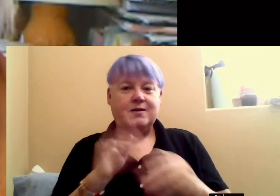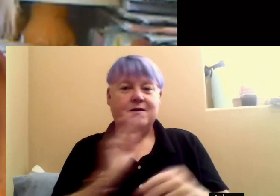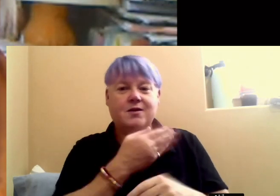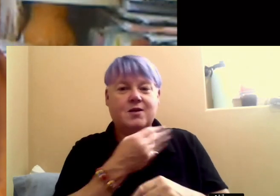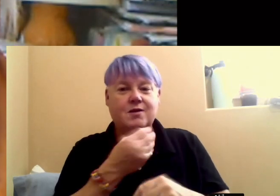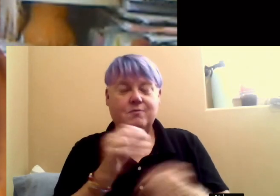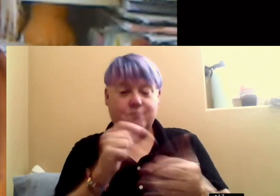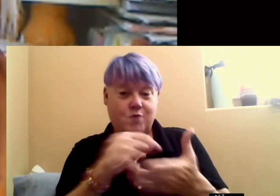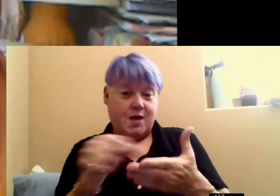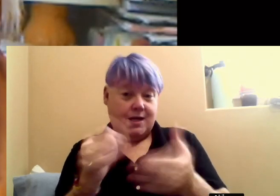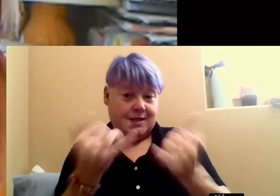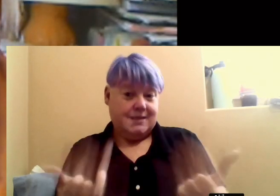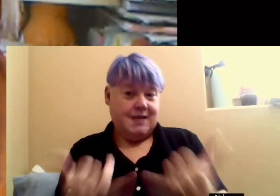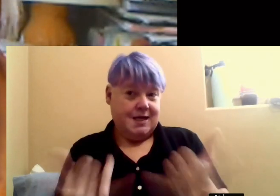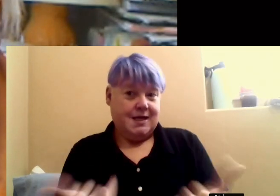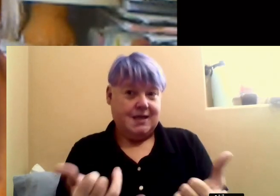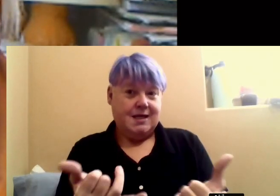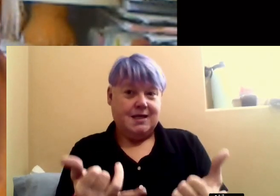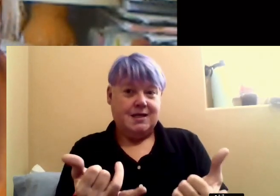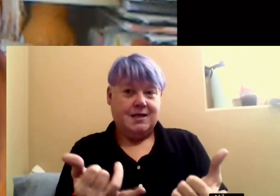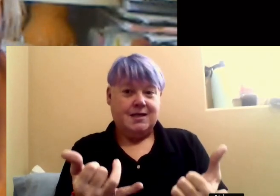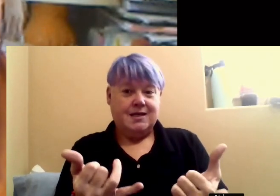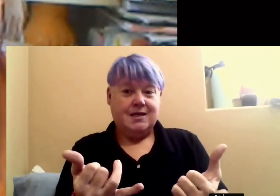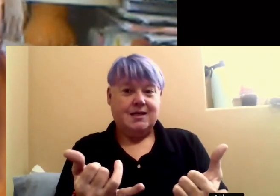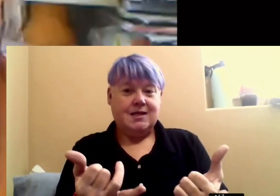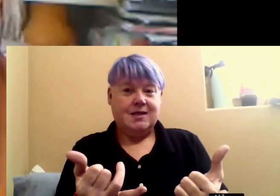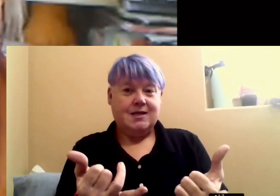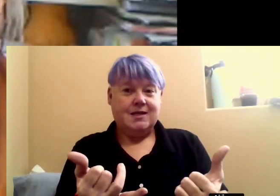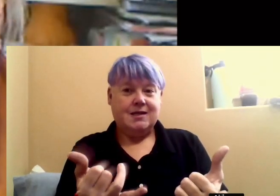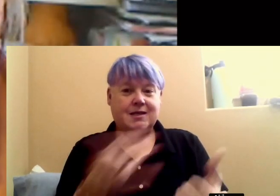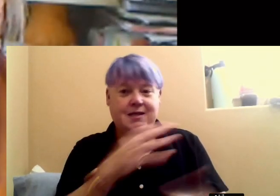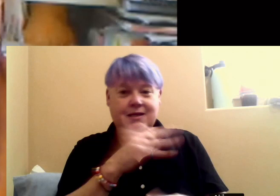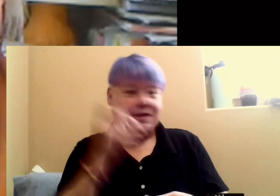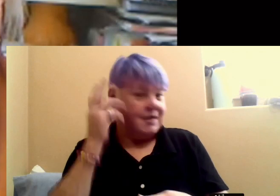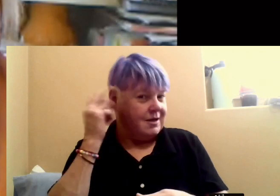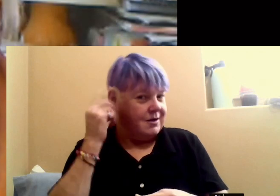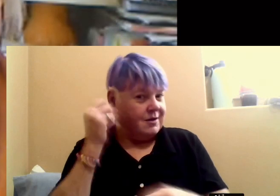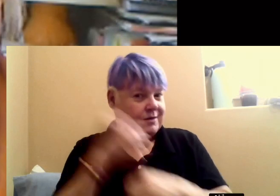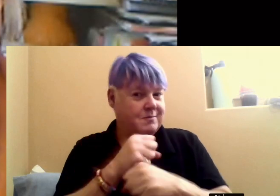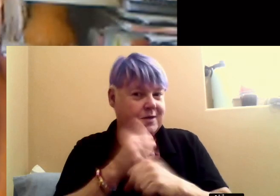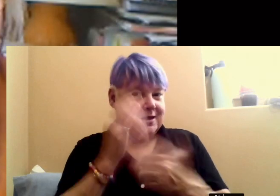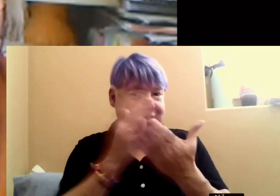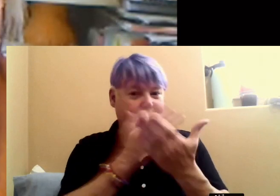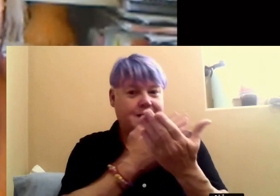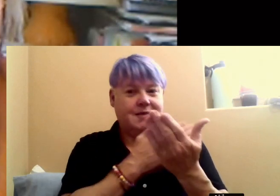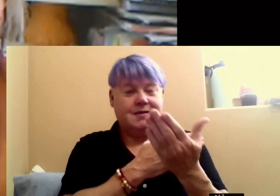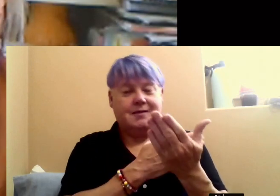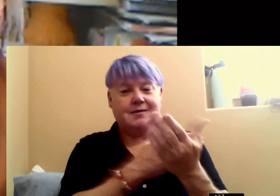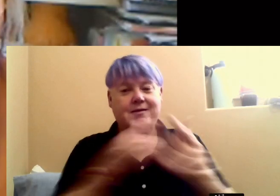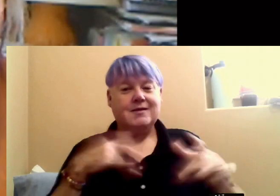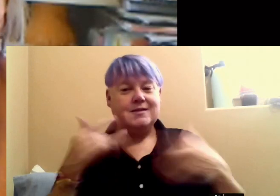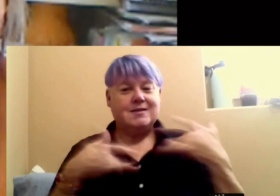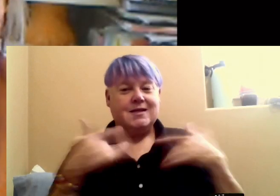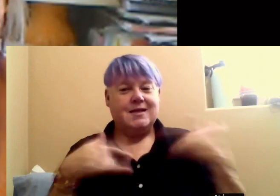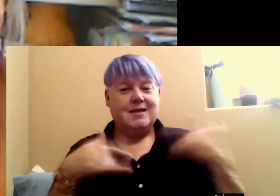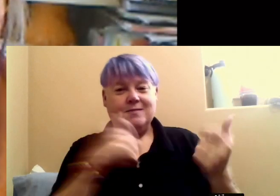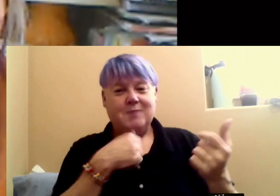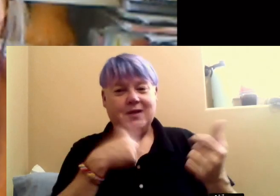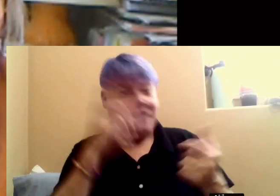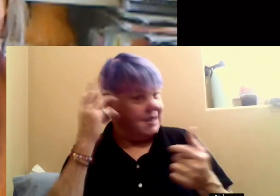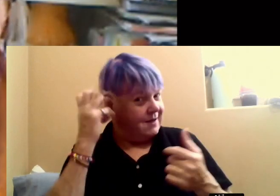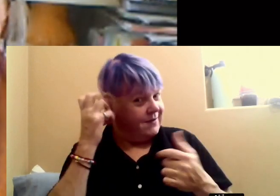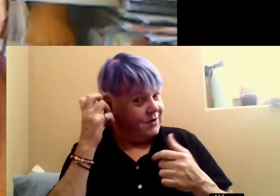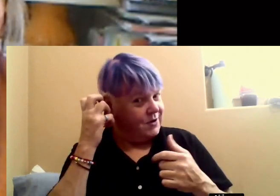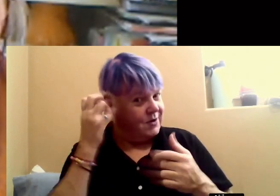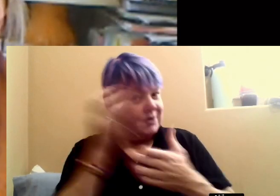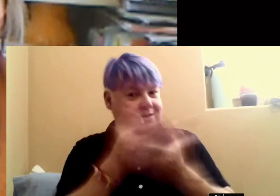landscape today, and just hearing you make that list it's so exciting. And I've heard